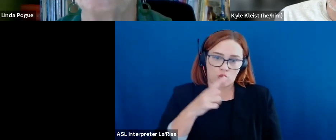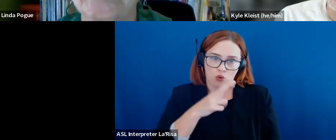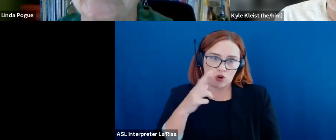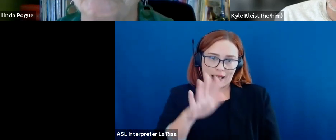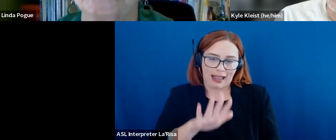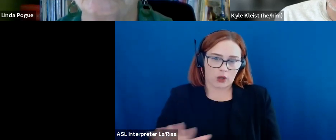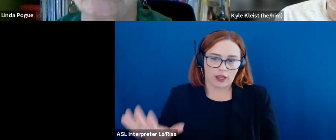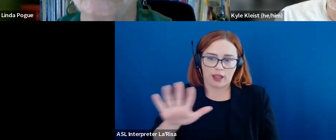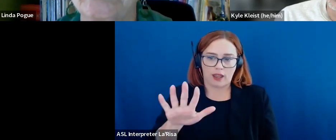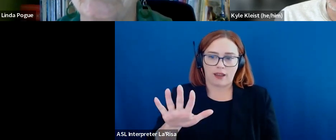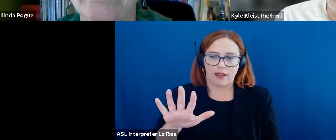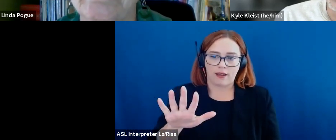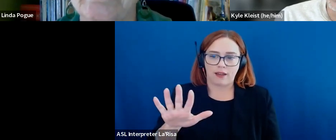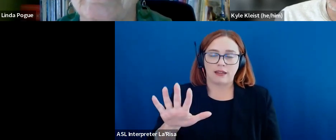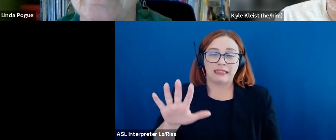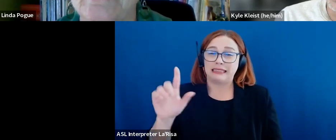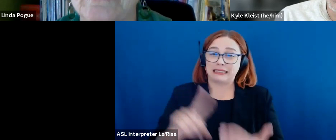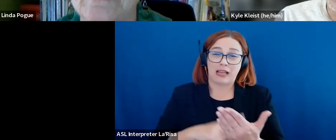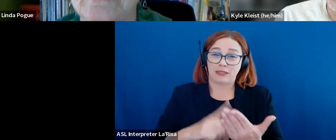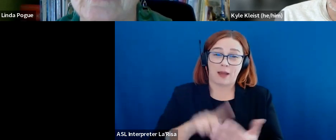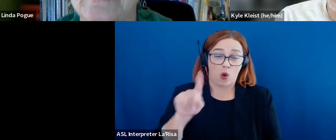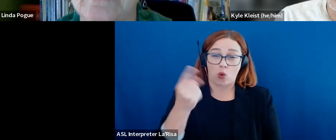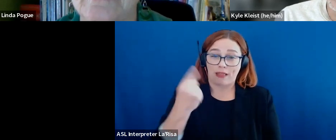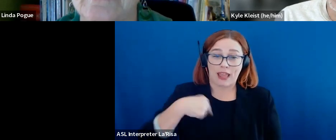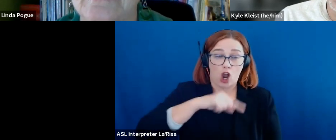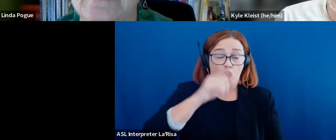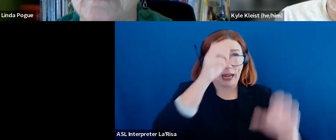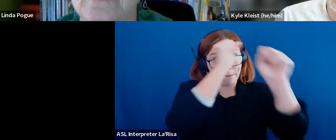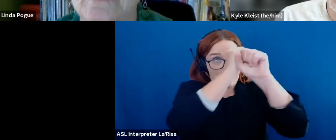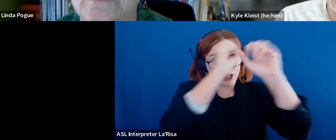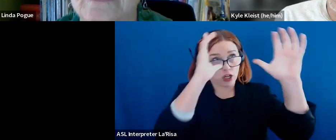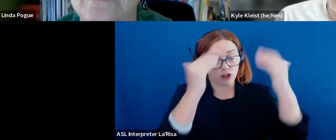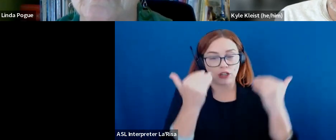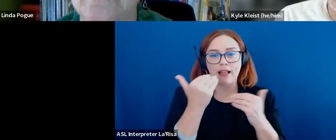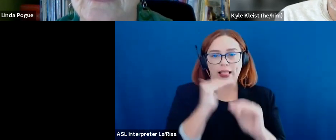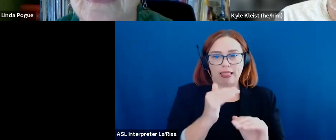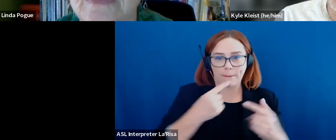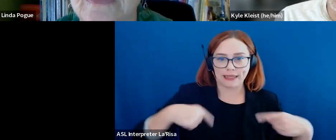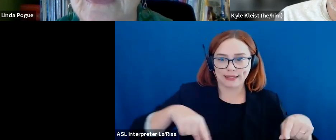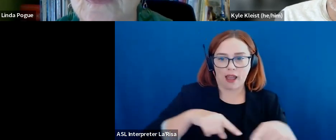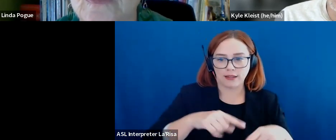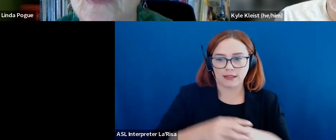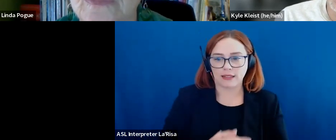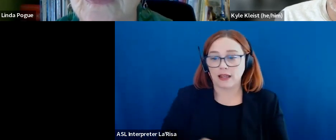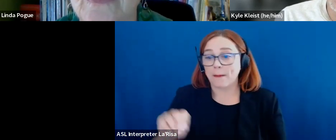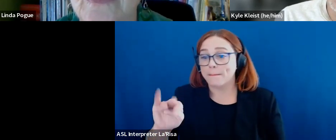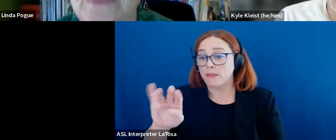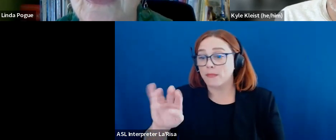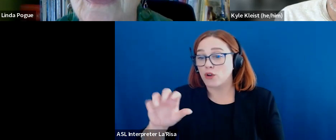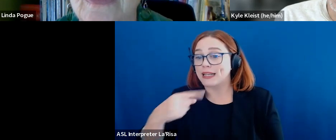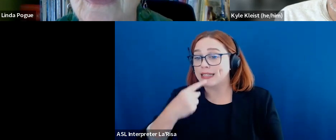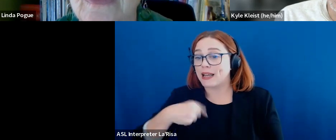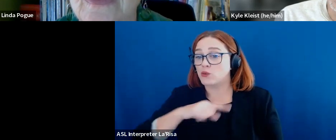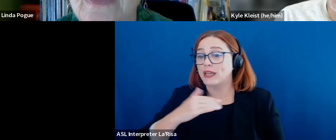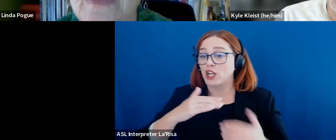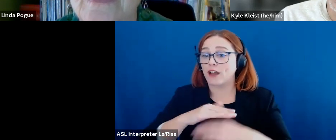imagination. The second one is from Maria. We cover 6 counties and 5 of them